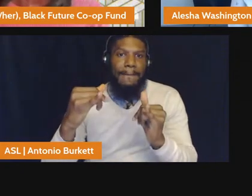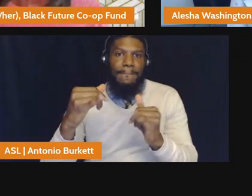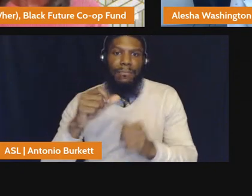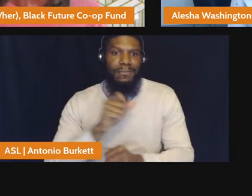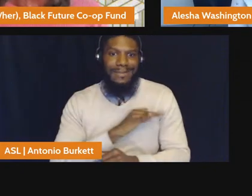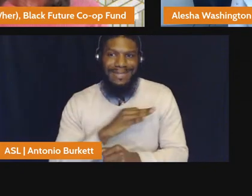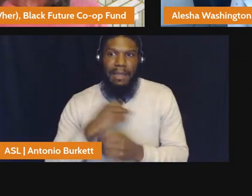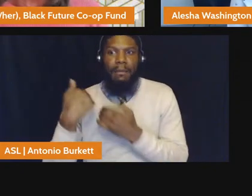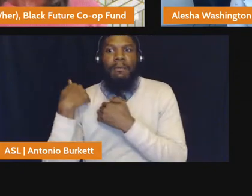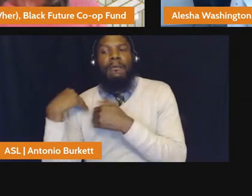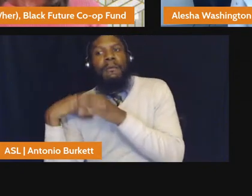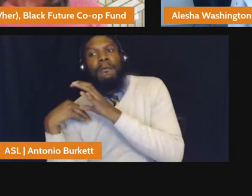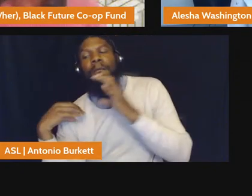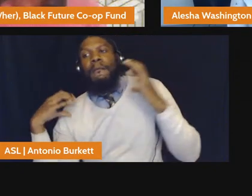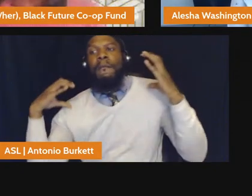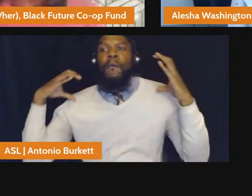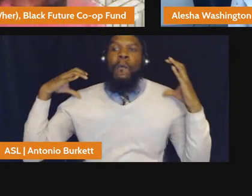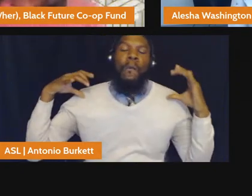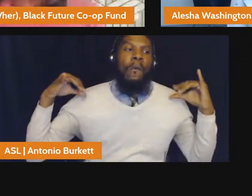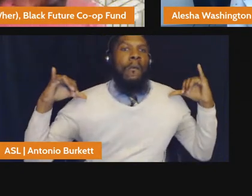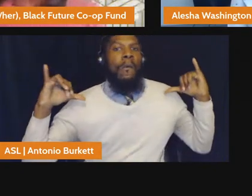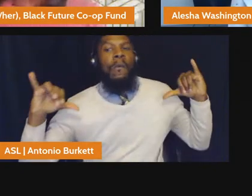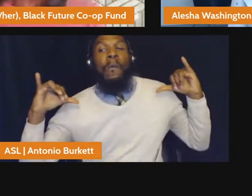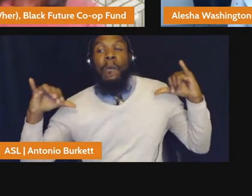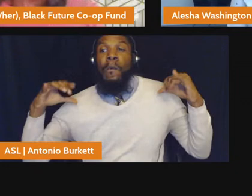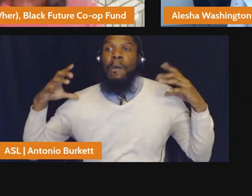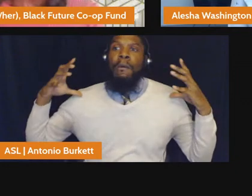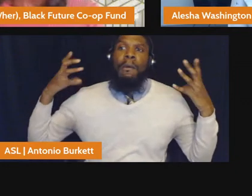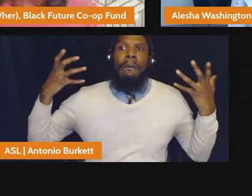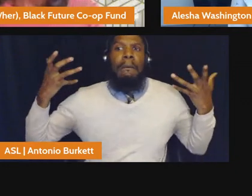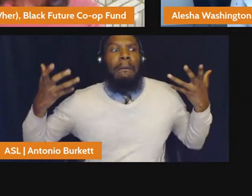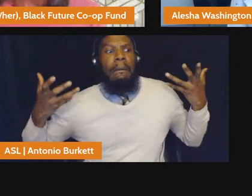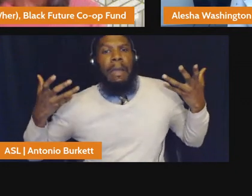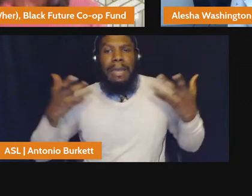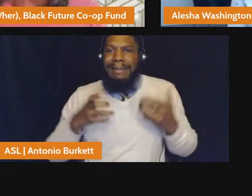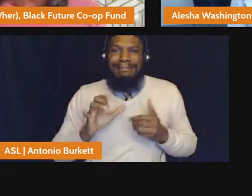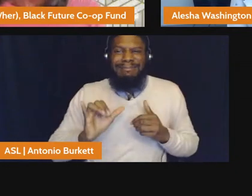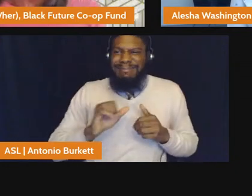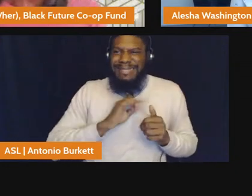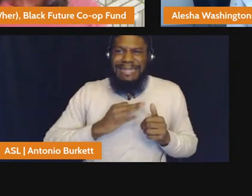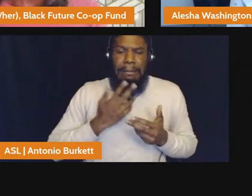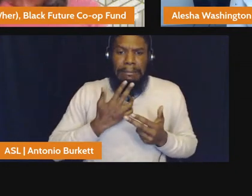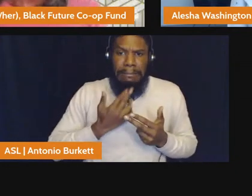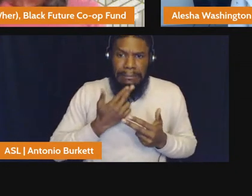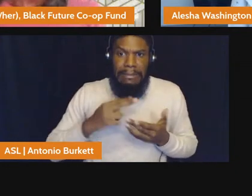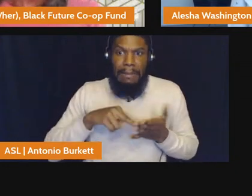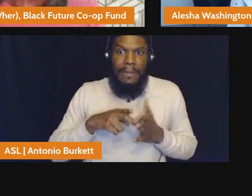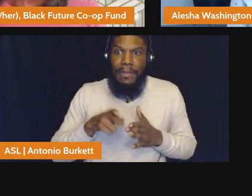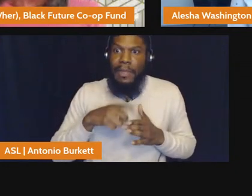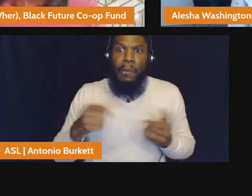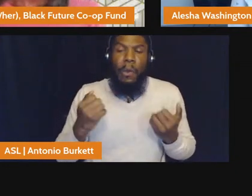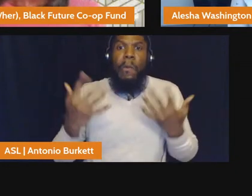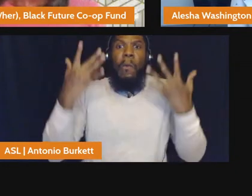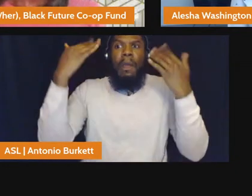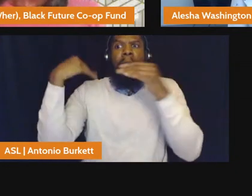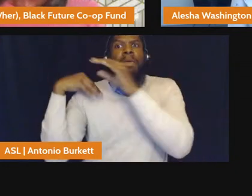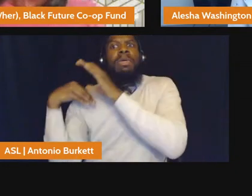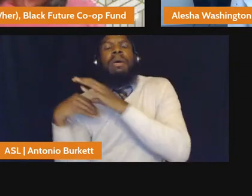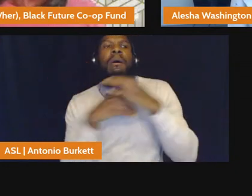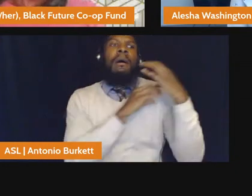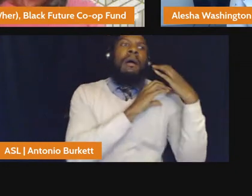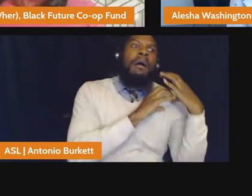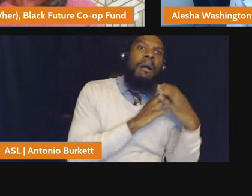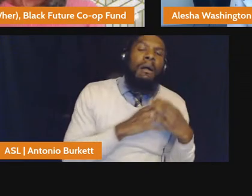work. It was a small staff, and staff were very overwhelmed. And so what happens when you don't have